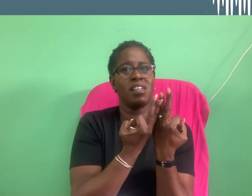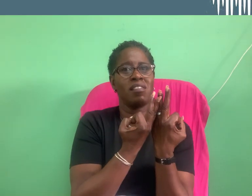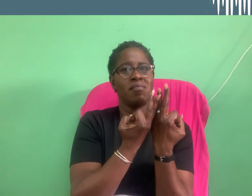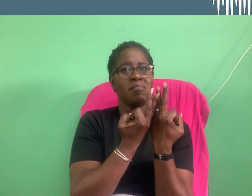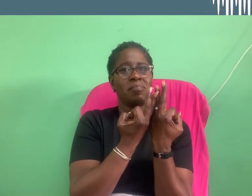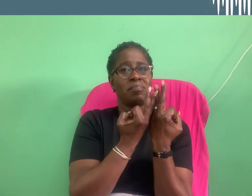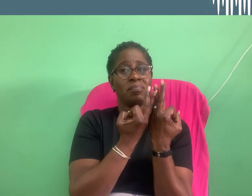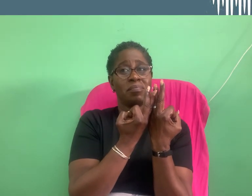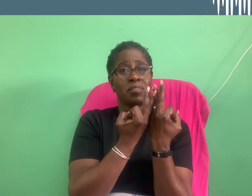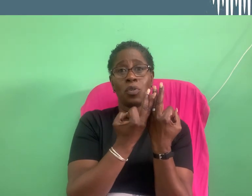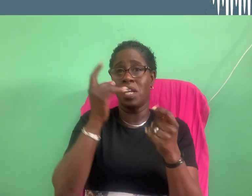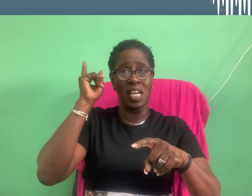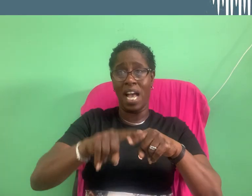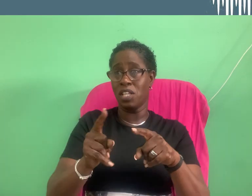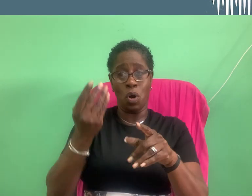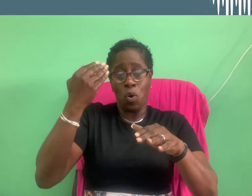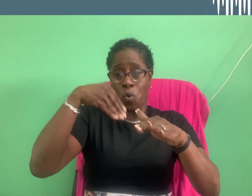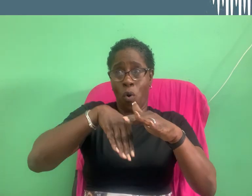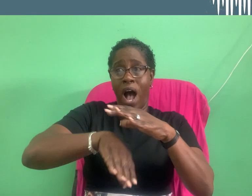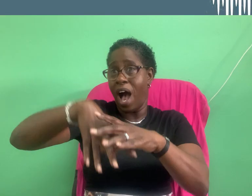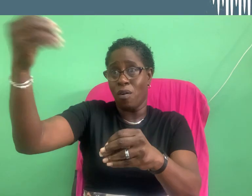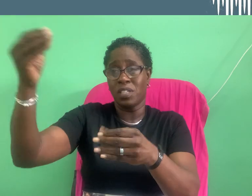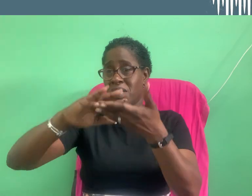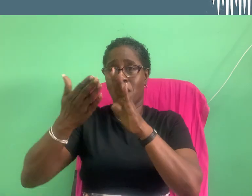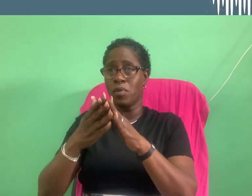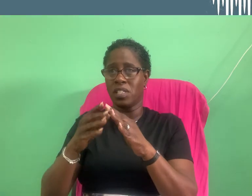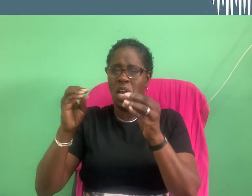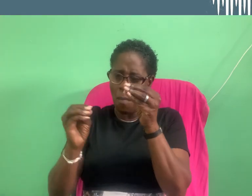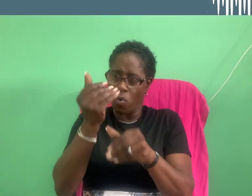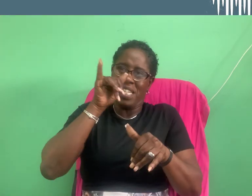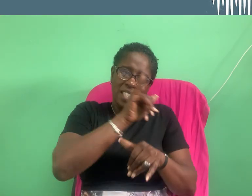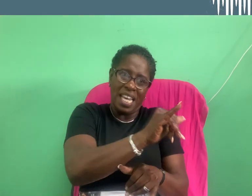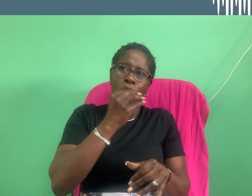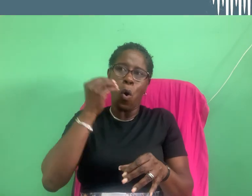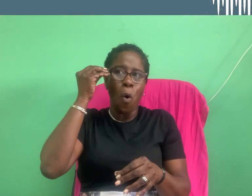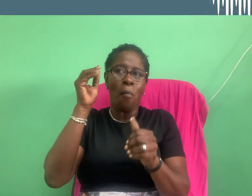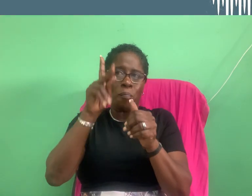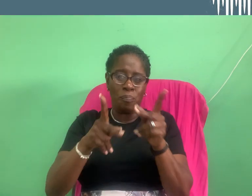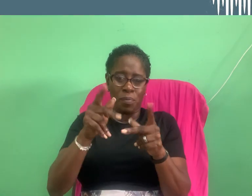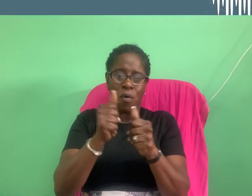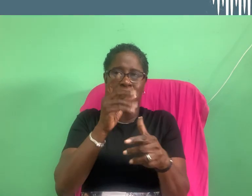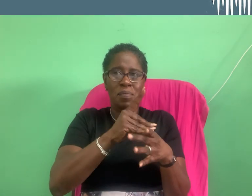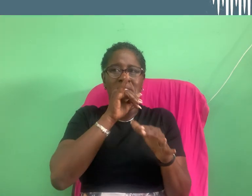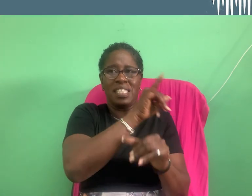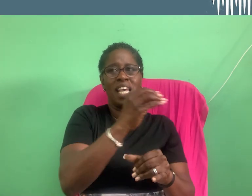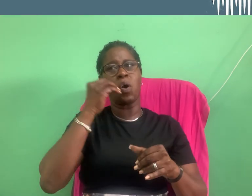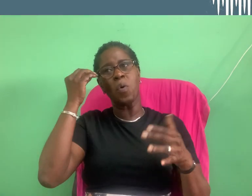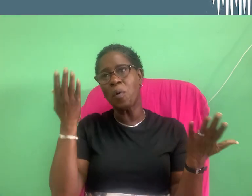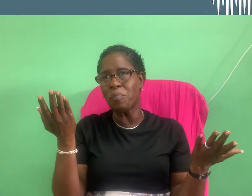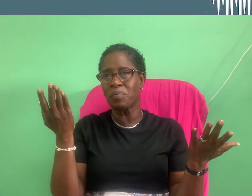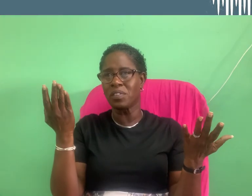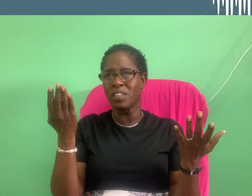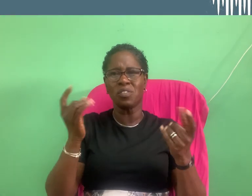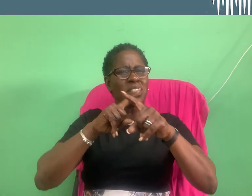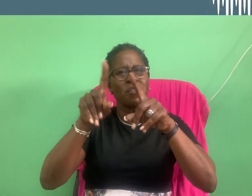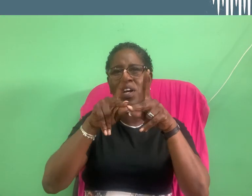not necessarily be able to go out into the community. And that can increase their risk for familial trafficking. There's all sorts of